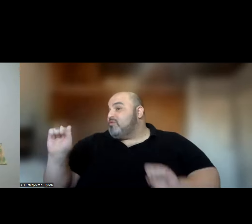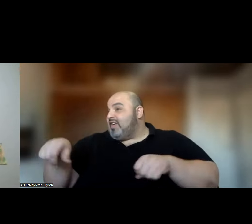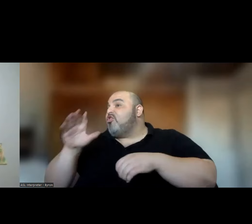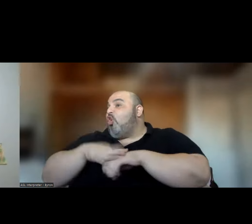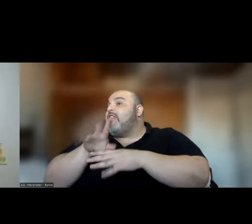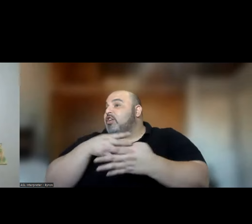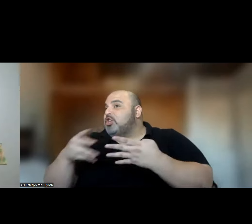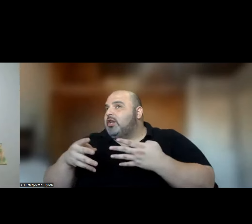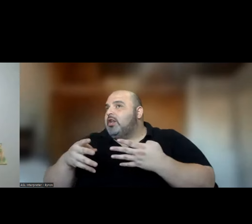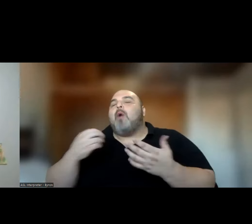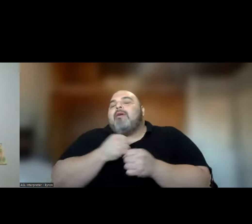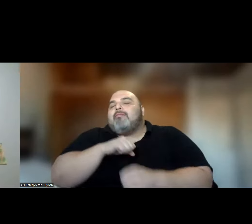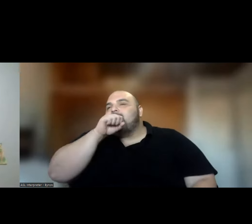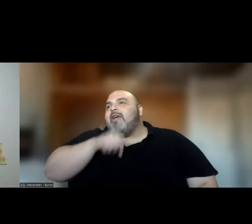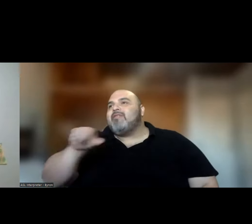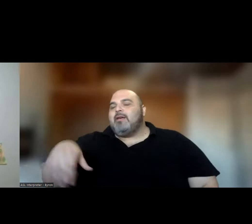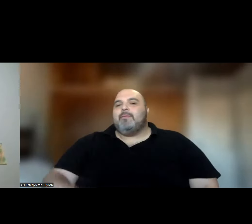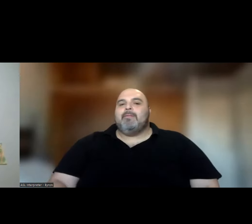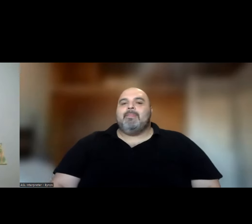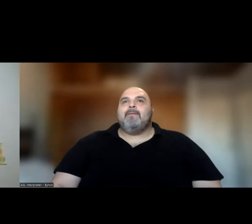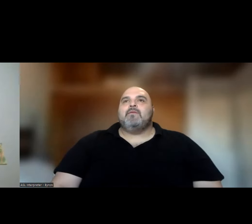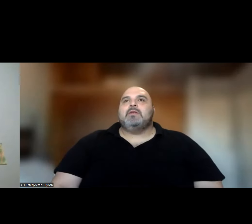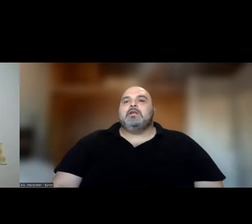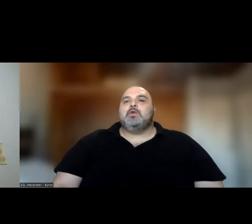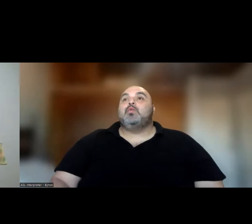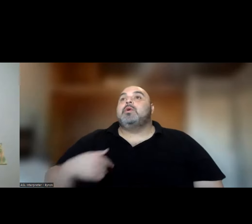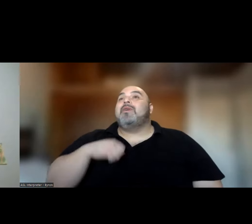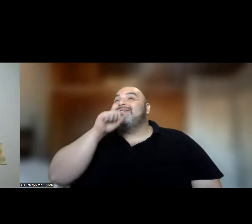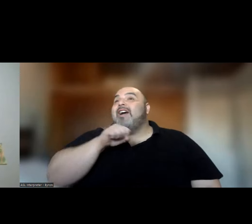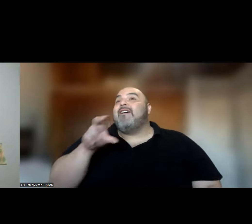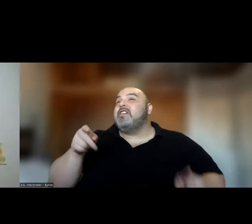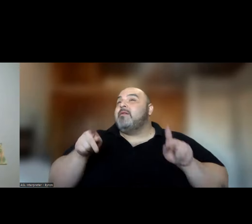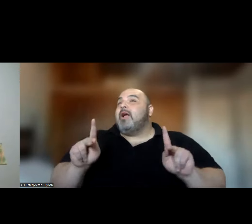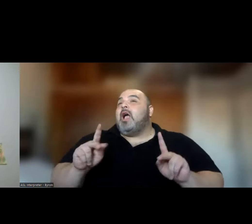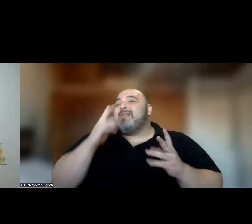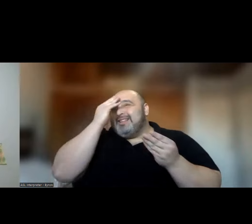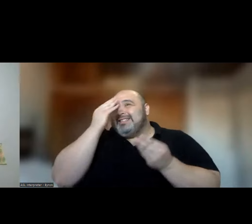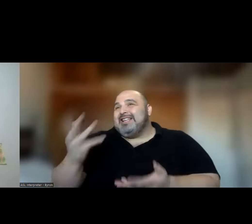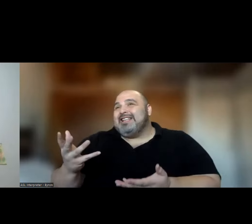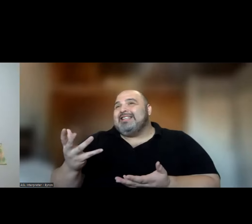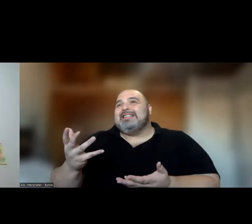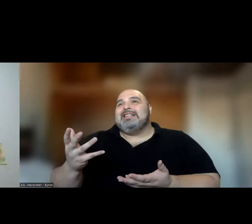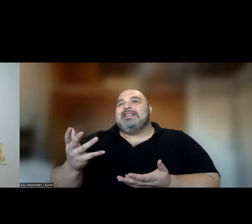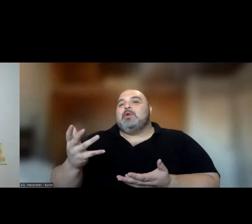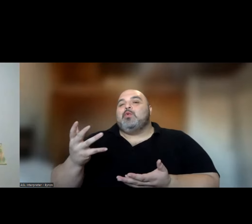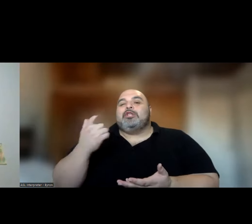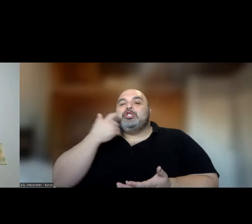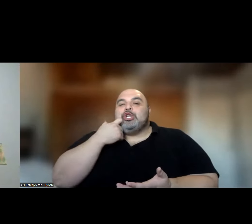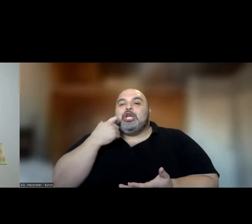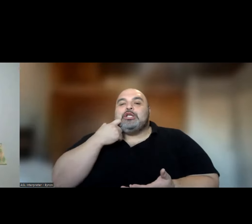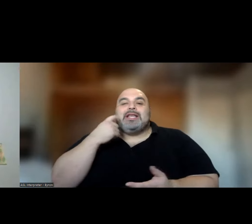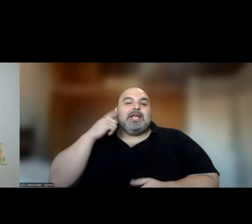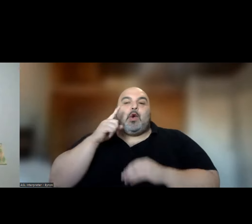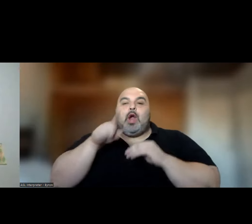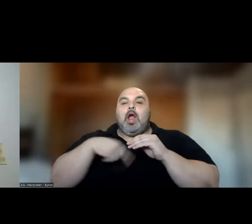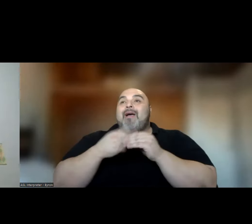agenda, would love to engage on that a bit too. We'd love the opportunity, and I'll just say we just had begun hearing about